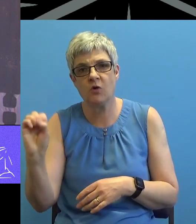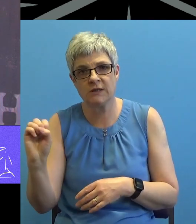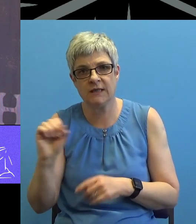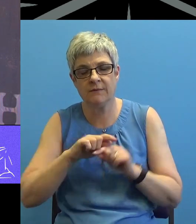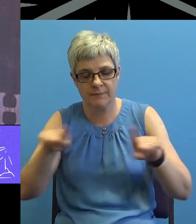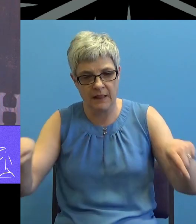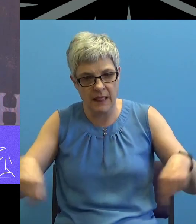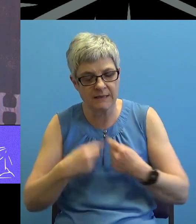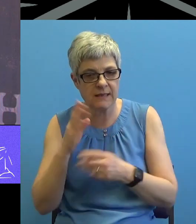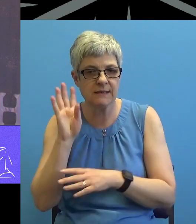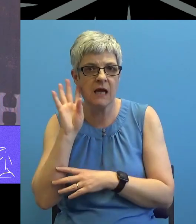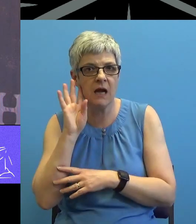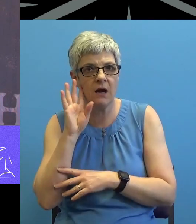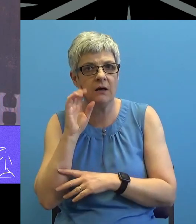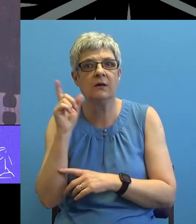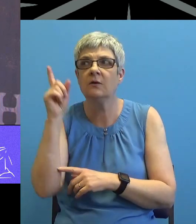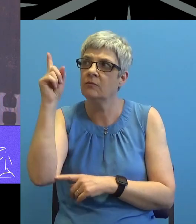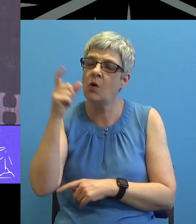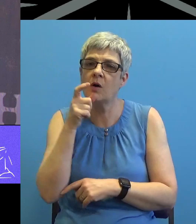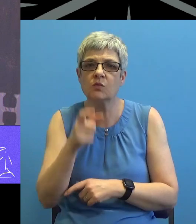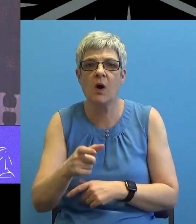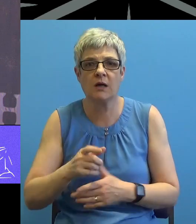hear the word of God.